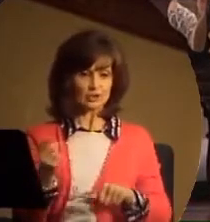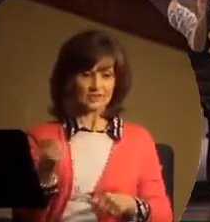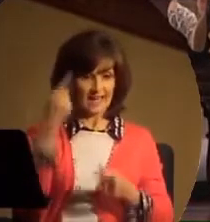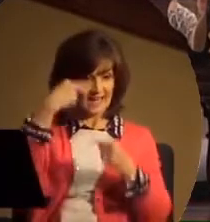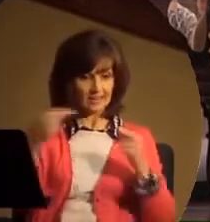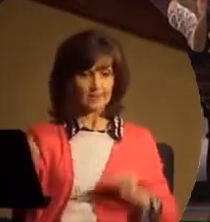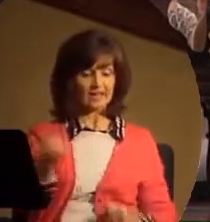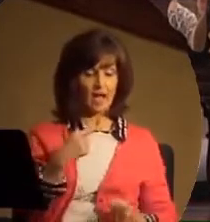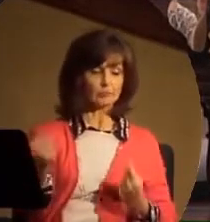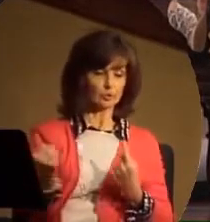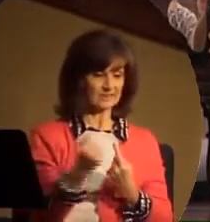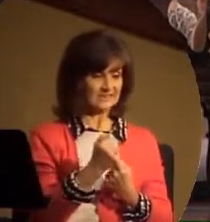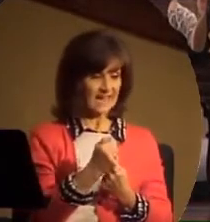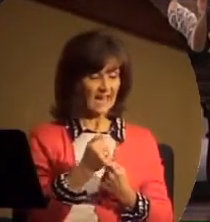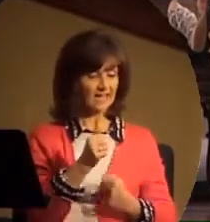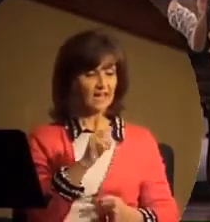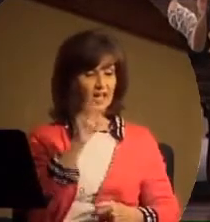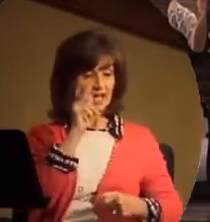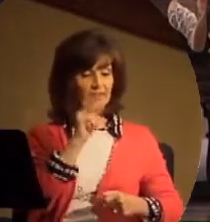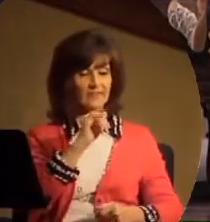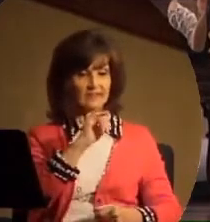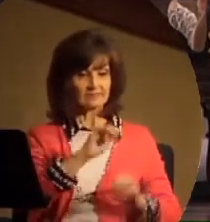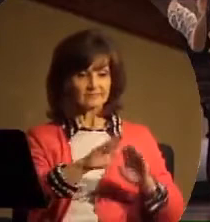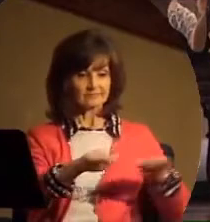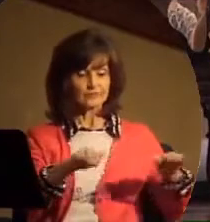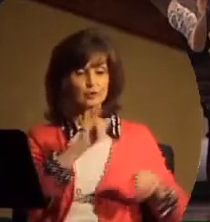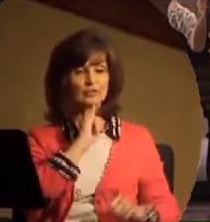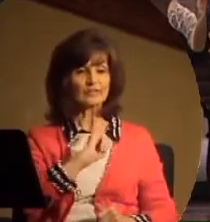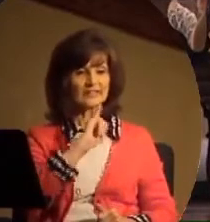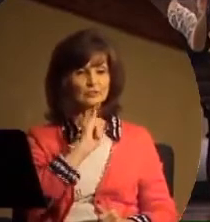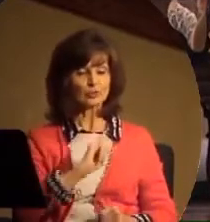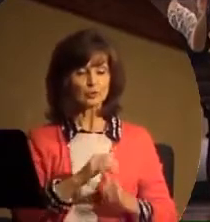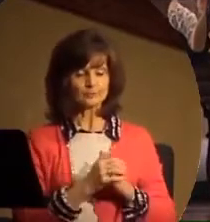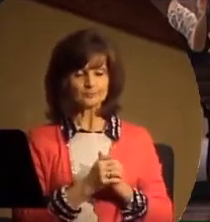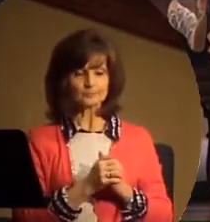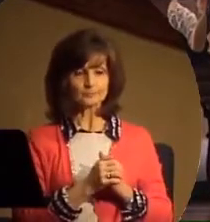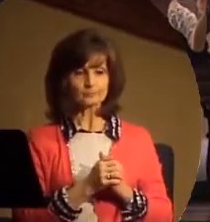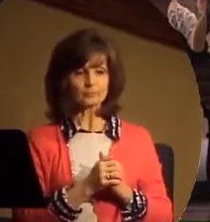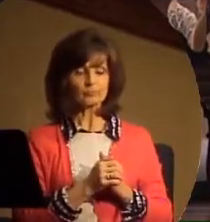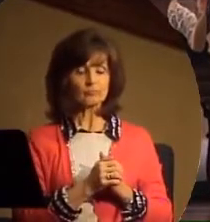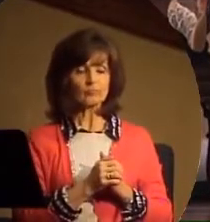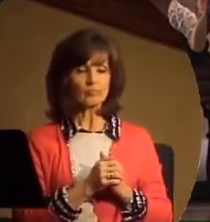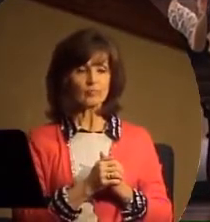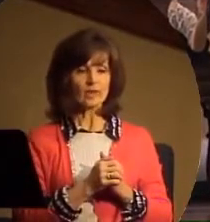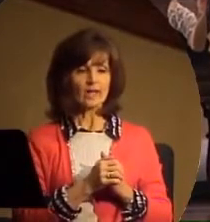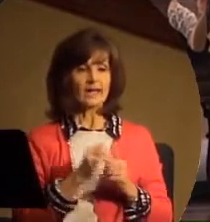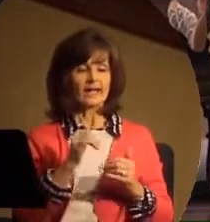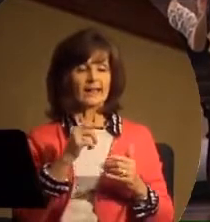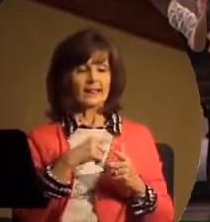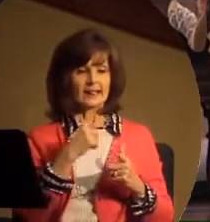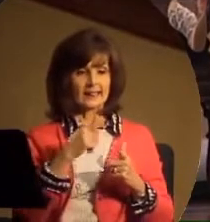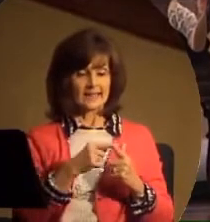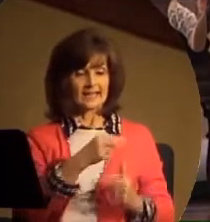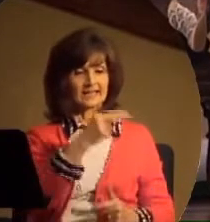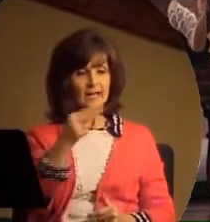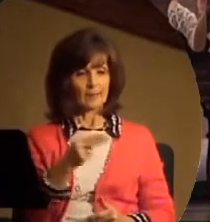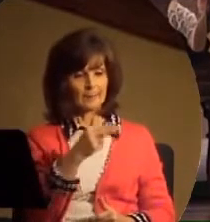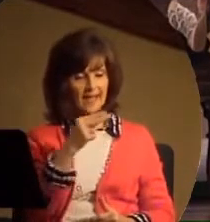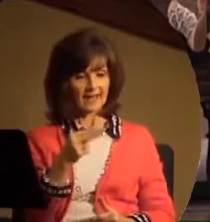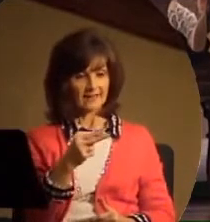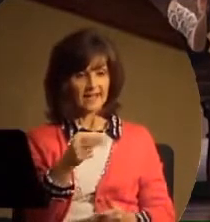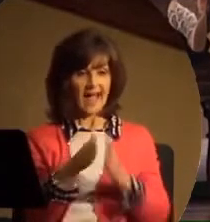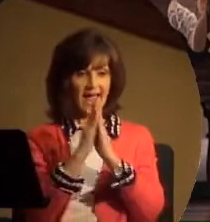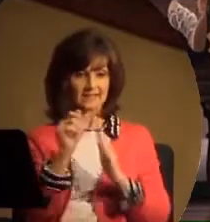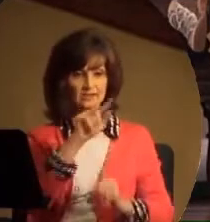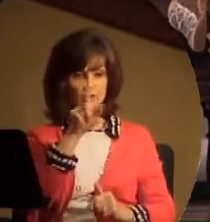is going to be unbelievable." And then that throws him in another tailspin. Because Habakkuk not only asked